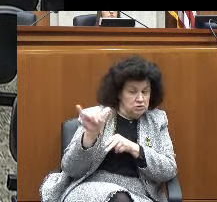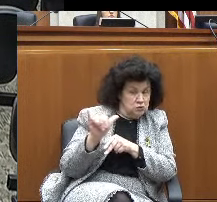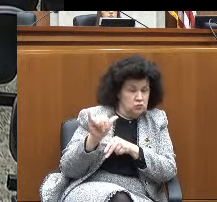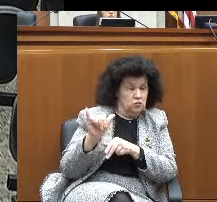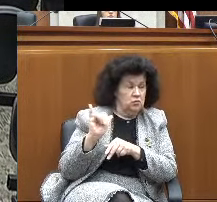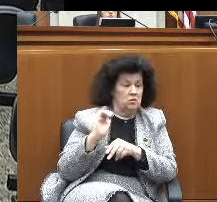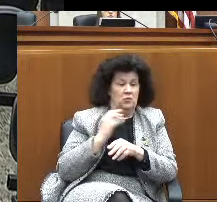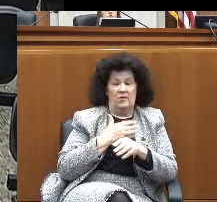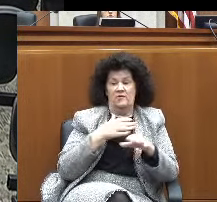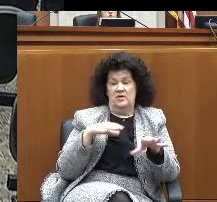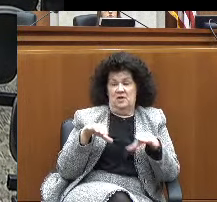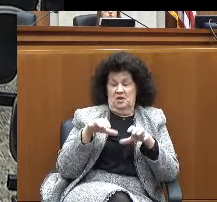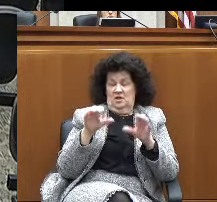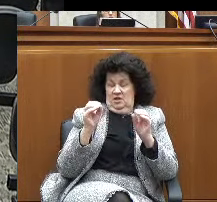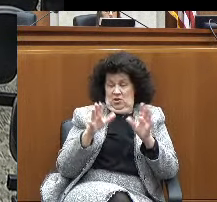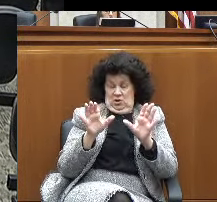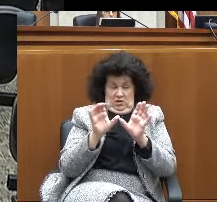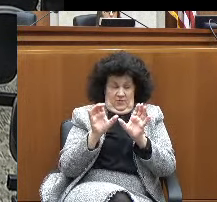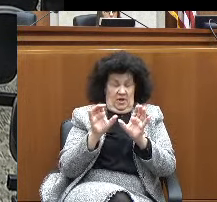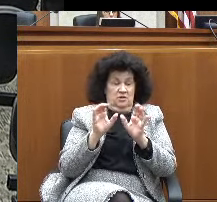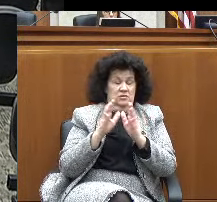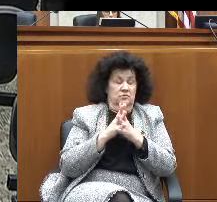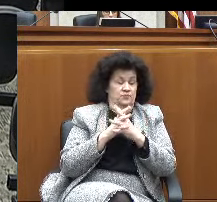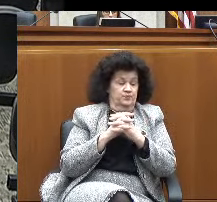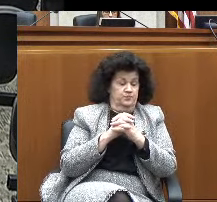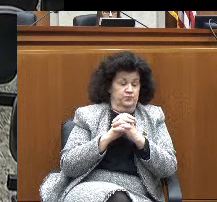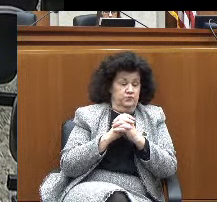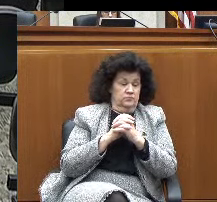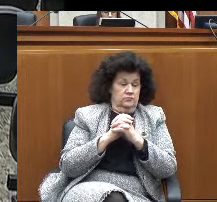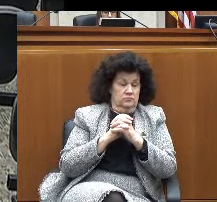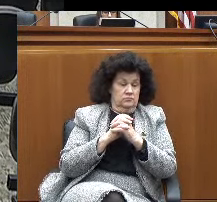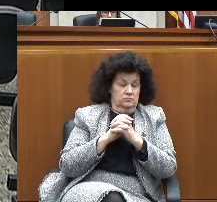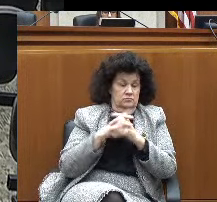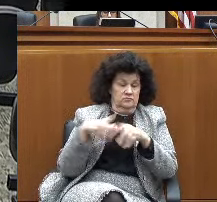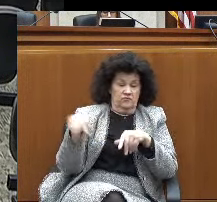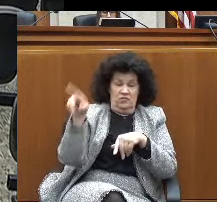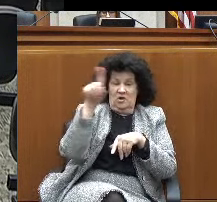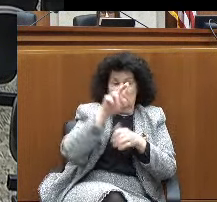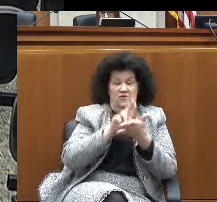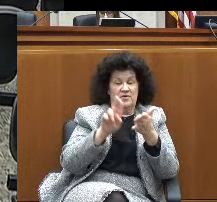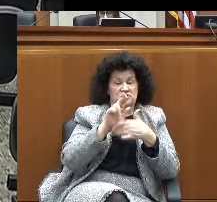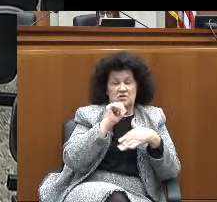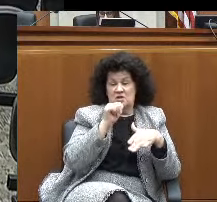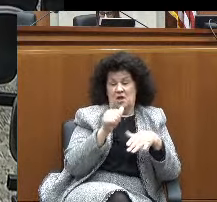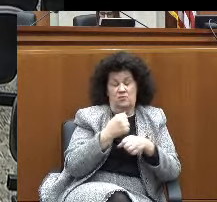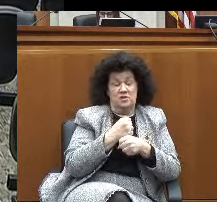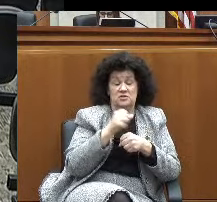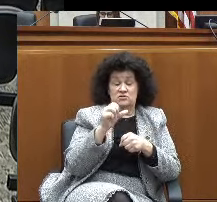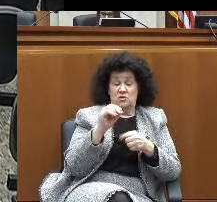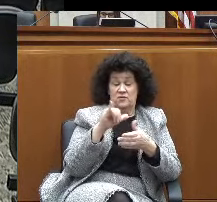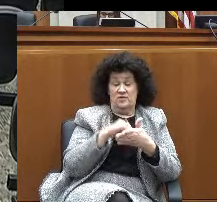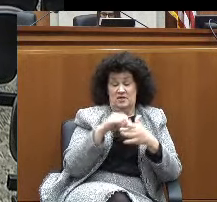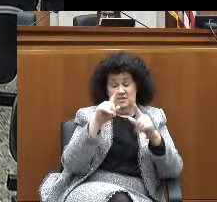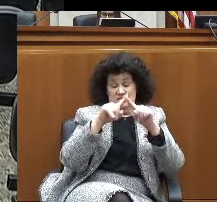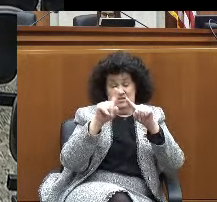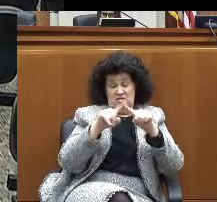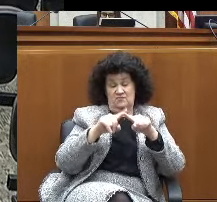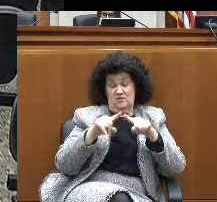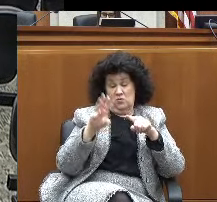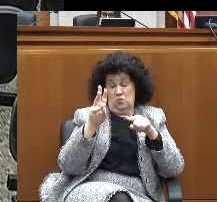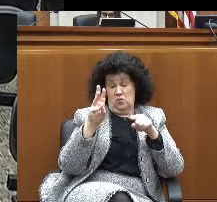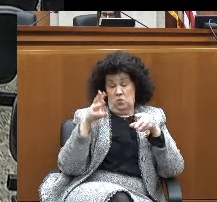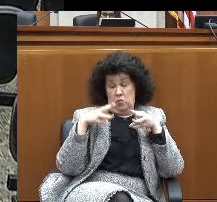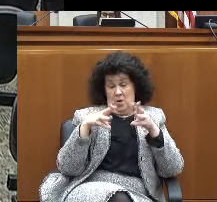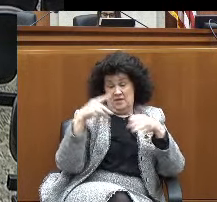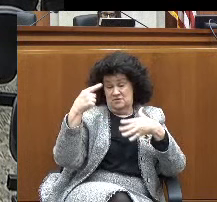done our teacher certification programs. Colleges and universities are not producing. So all of these different ways